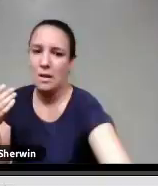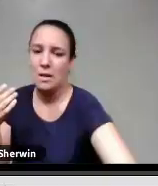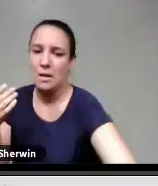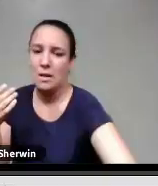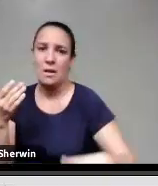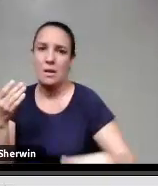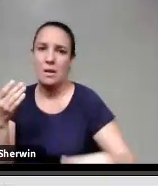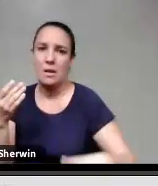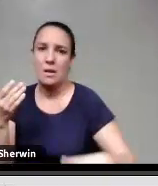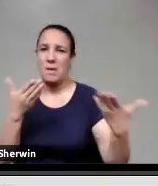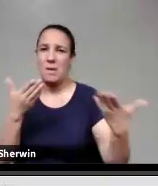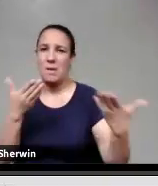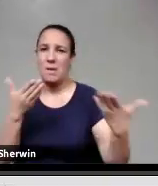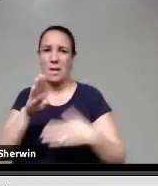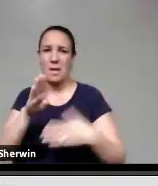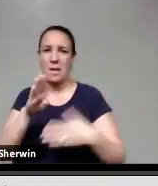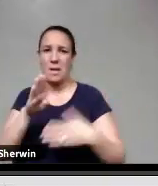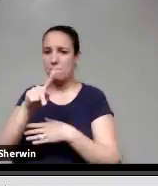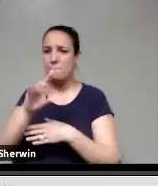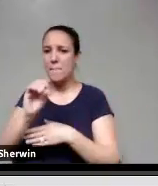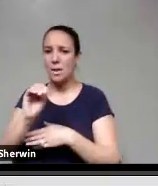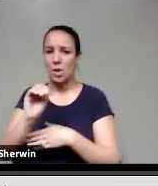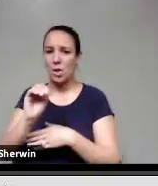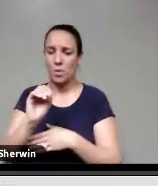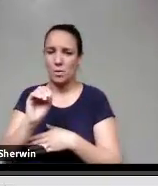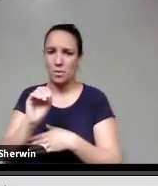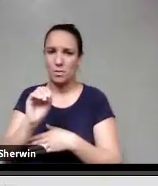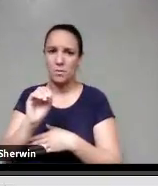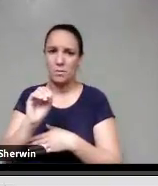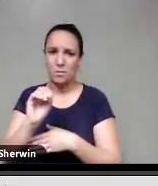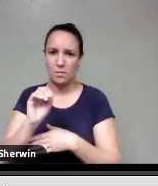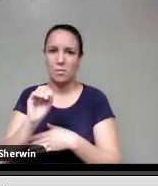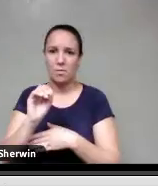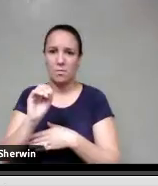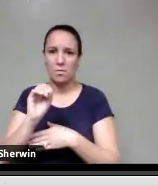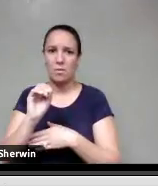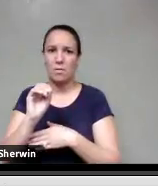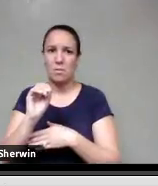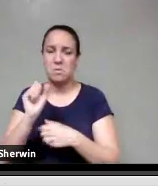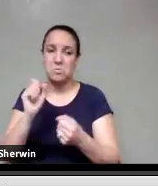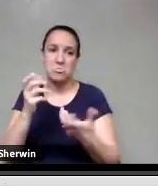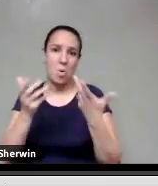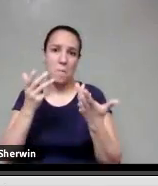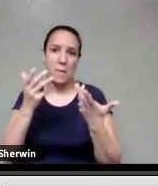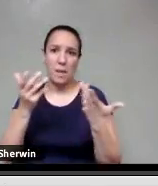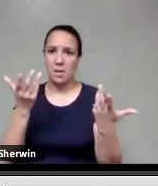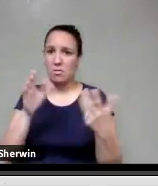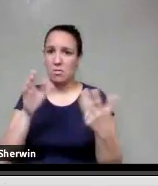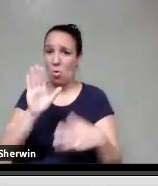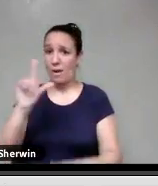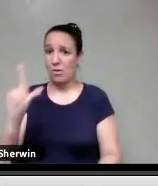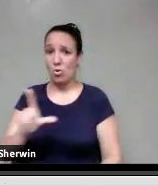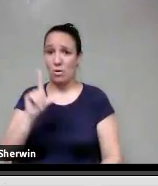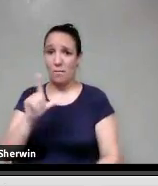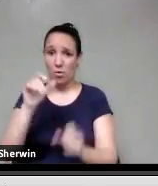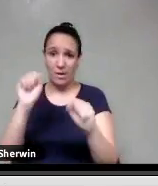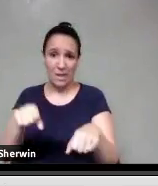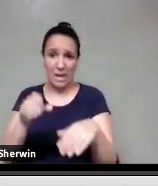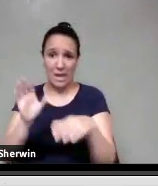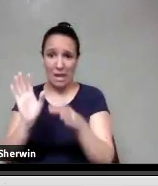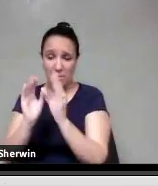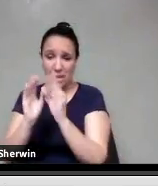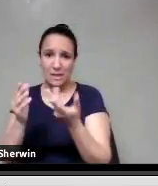it in that way and get some of them to actually have their meetings at your library. So again, differences, introverts, extroverts. Where would you go? Well,